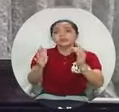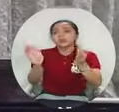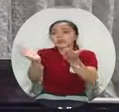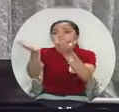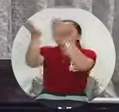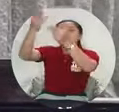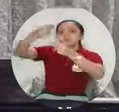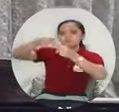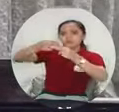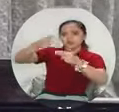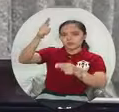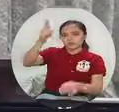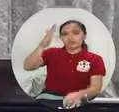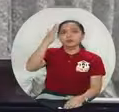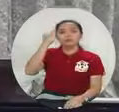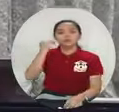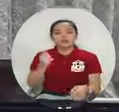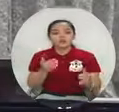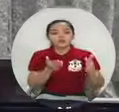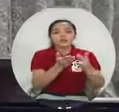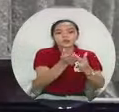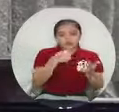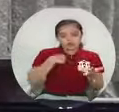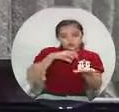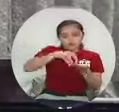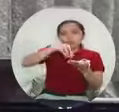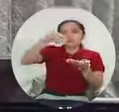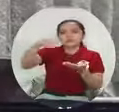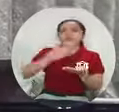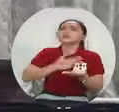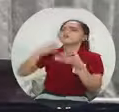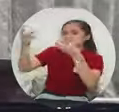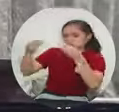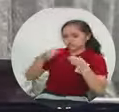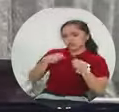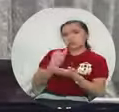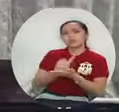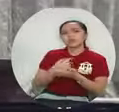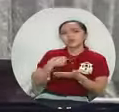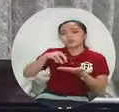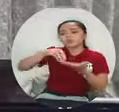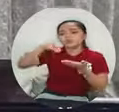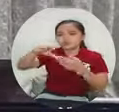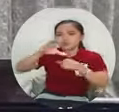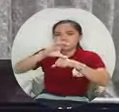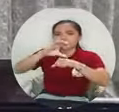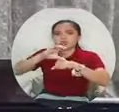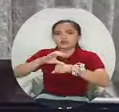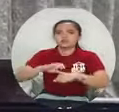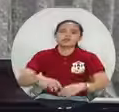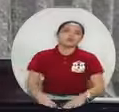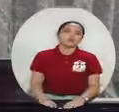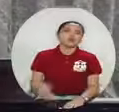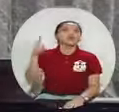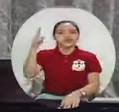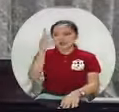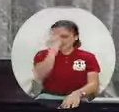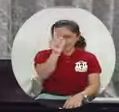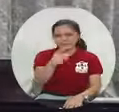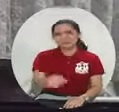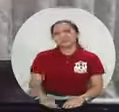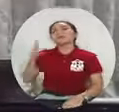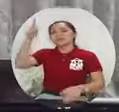you through my first fruit. Give me that amount, Lord. Give me that amount. So, 2020,